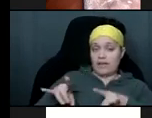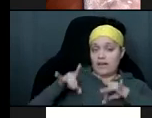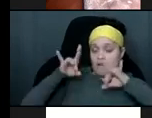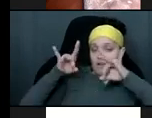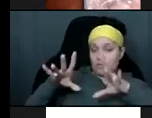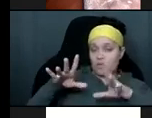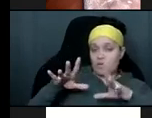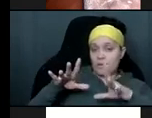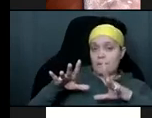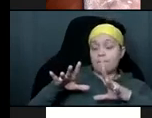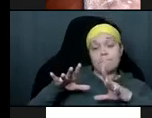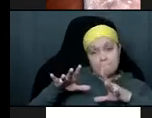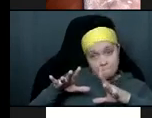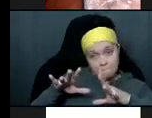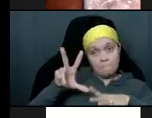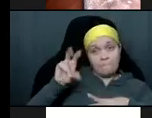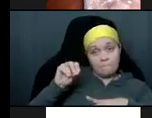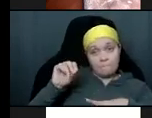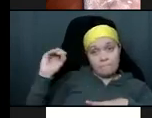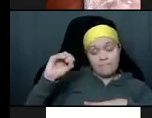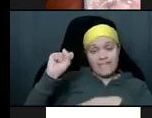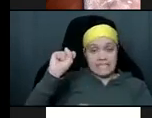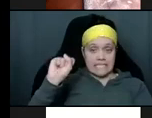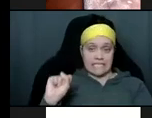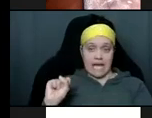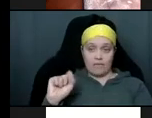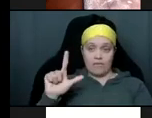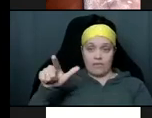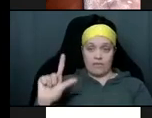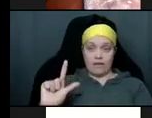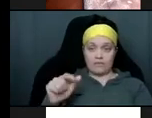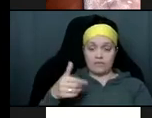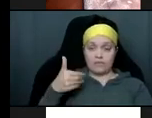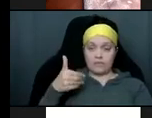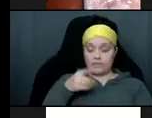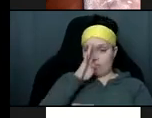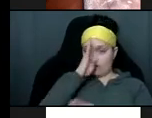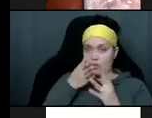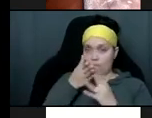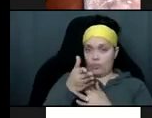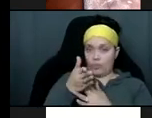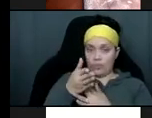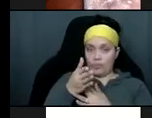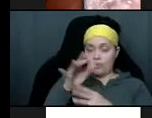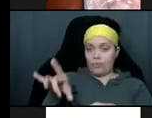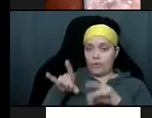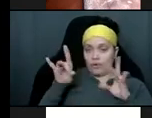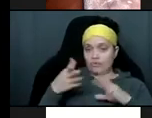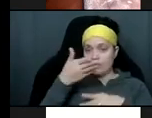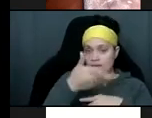yes, well, the 30-degree south latitude line goes right through Australia.